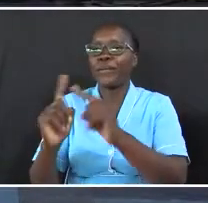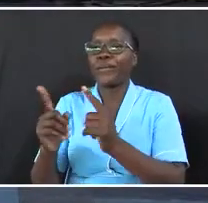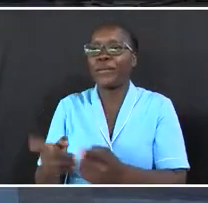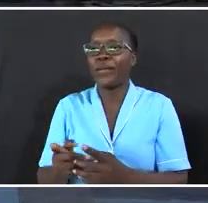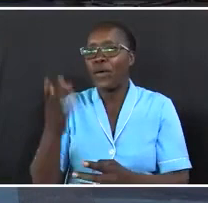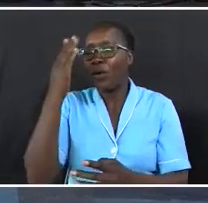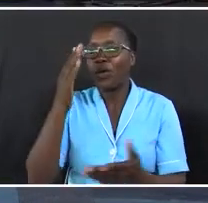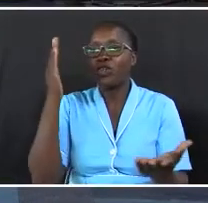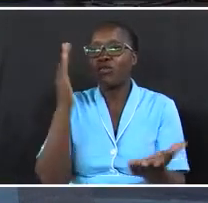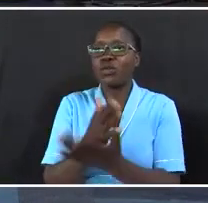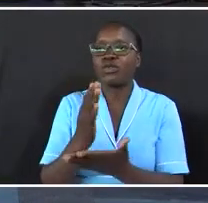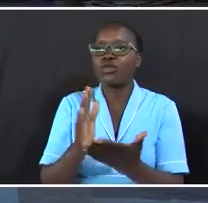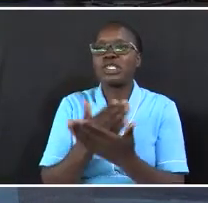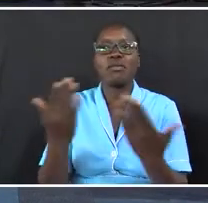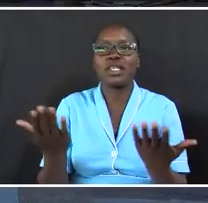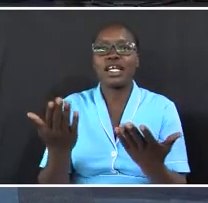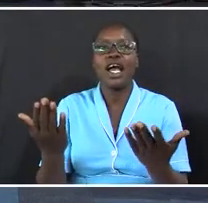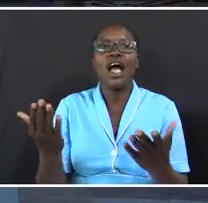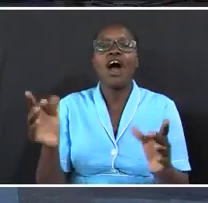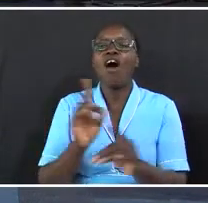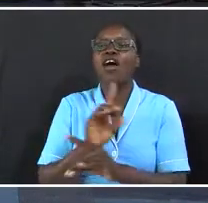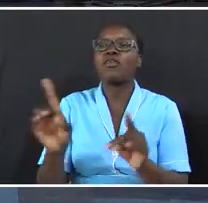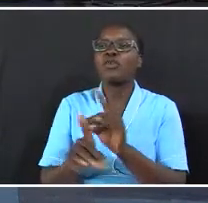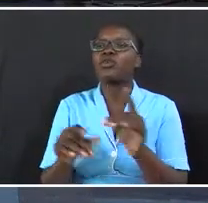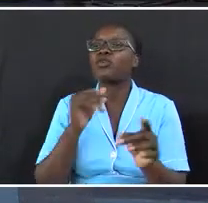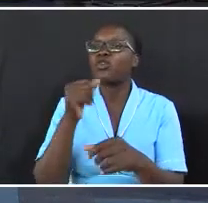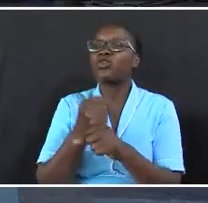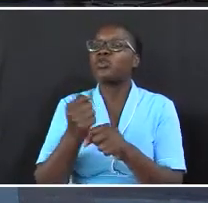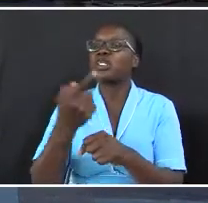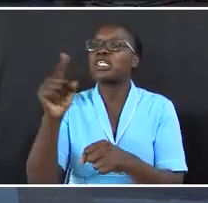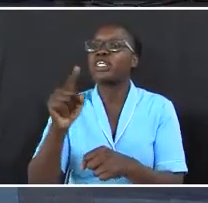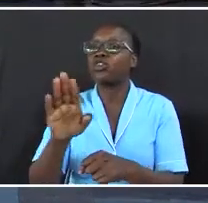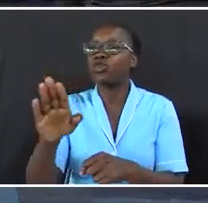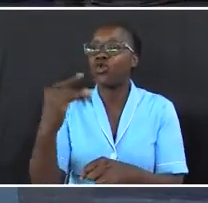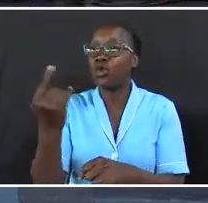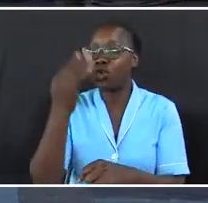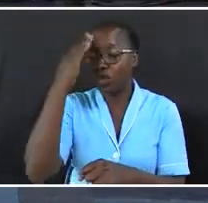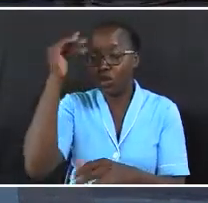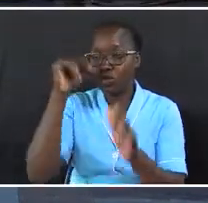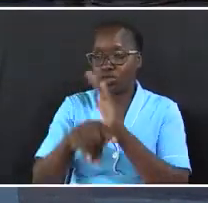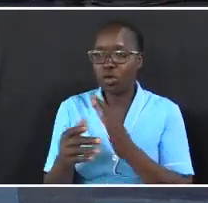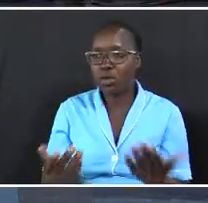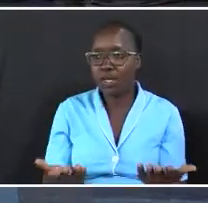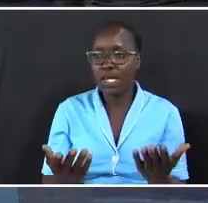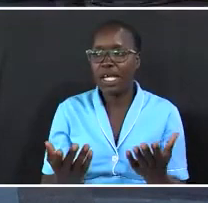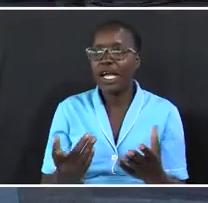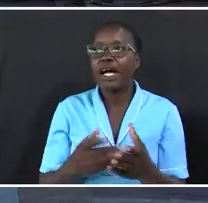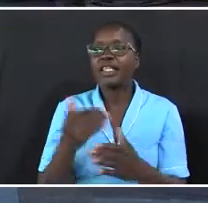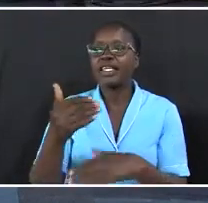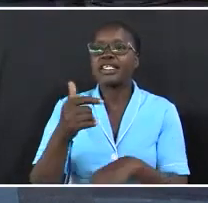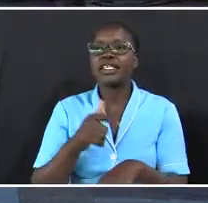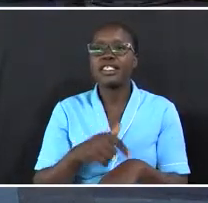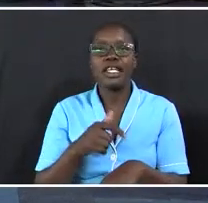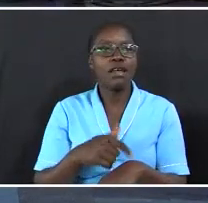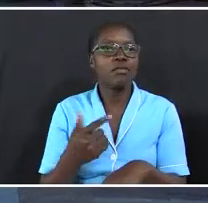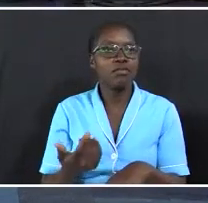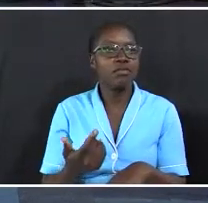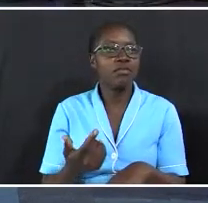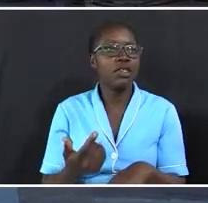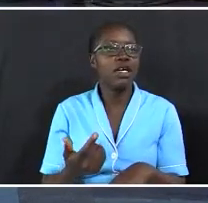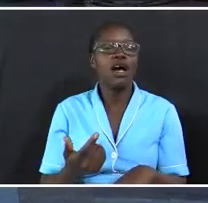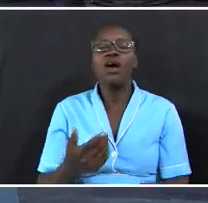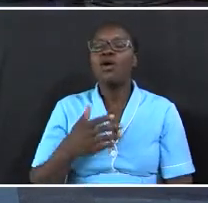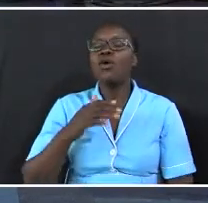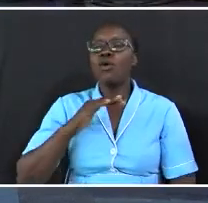Because you want to prove a point that everybody was not doing it right. You are the one who knows how to score. And the next 10 minutes, you are like this.